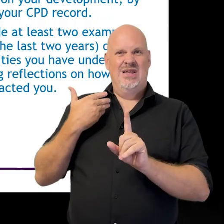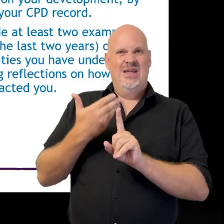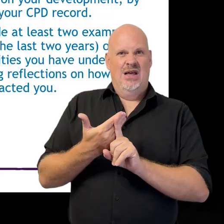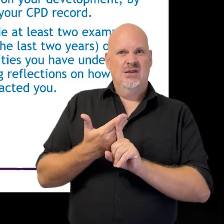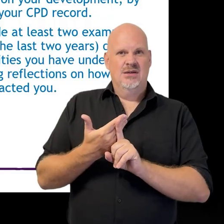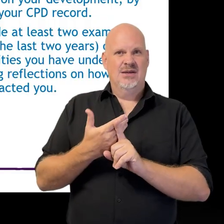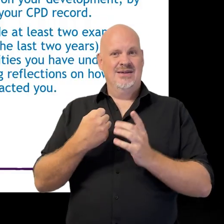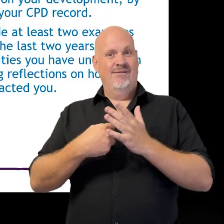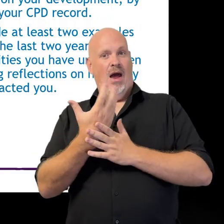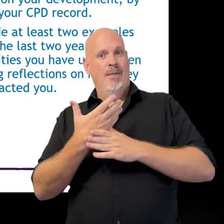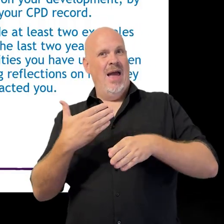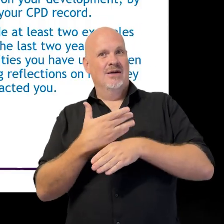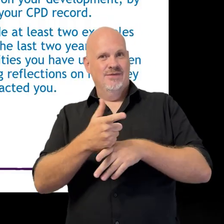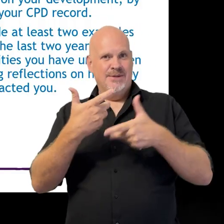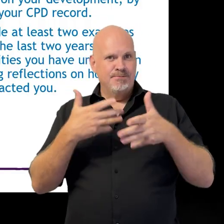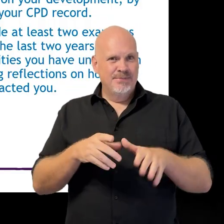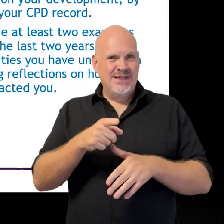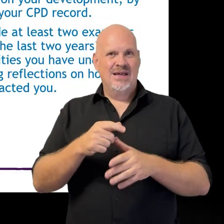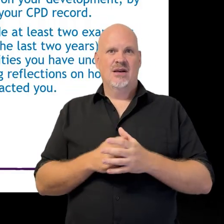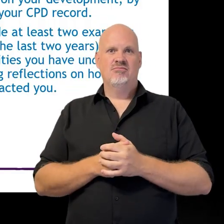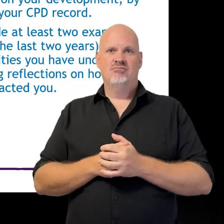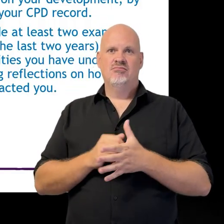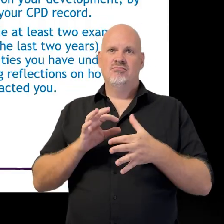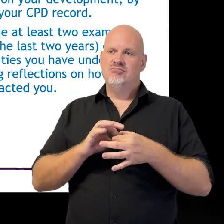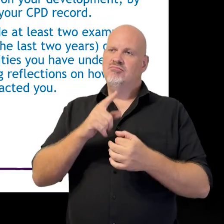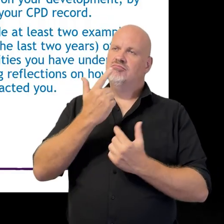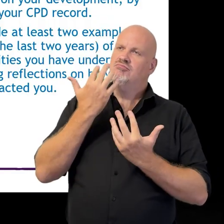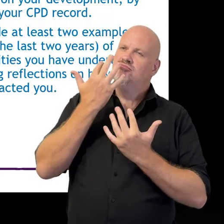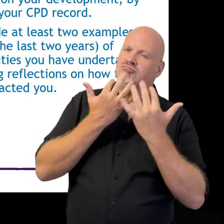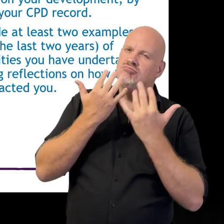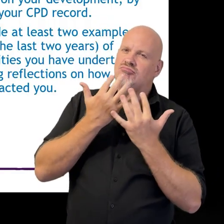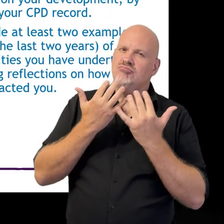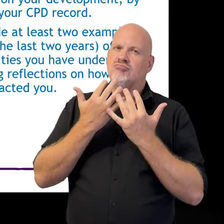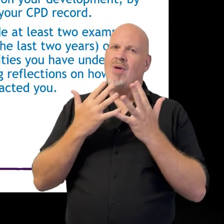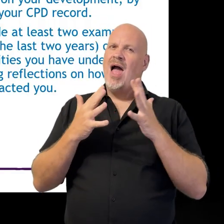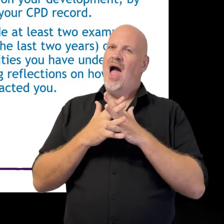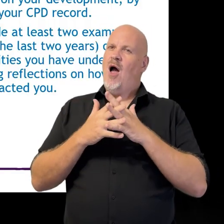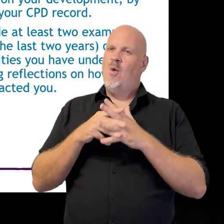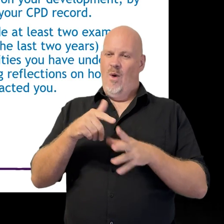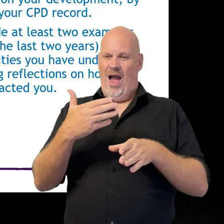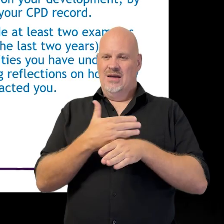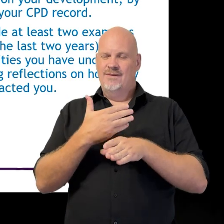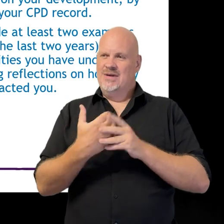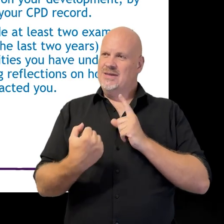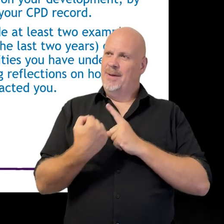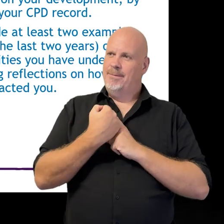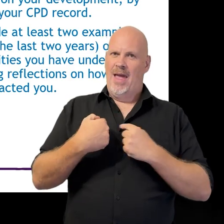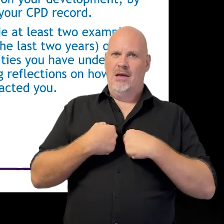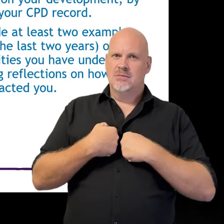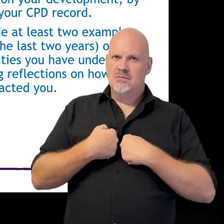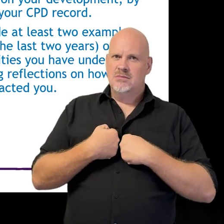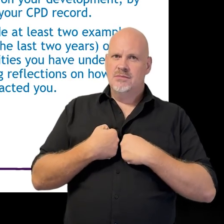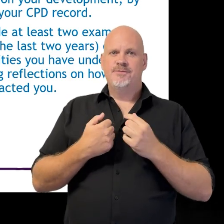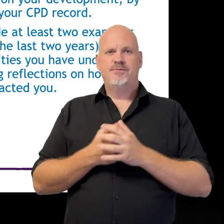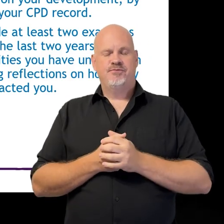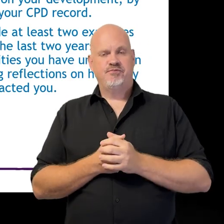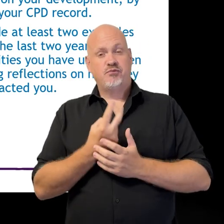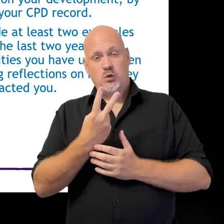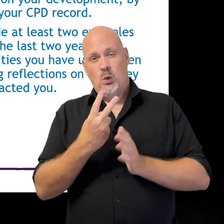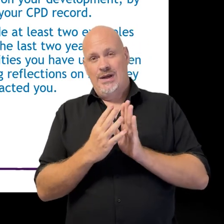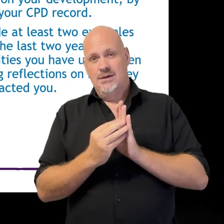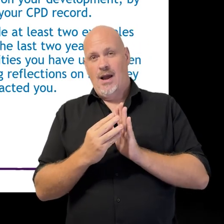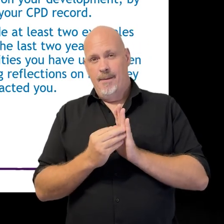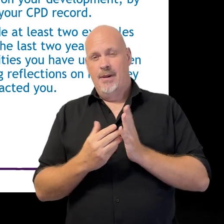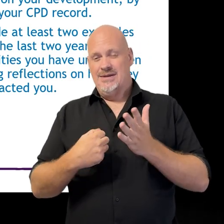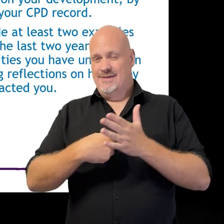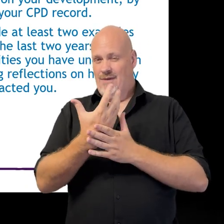of development activities you've undertaken, along with your accompanying reflections on how those